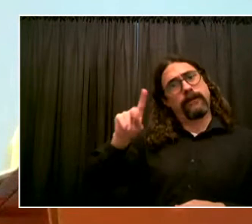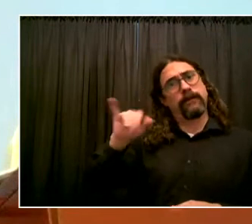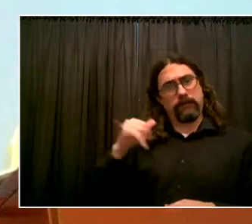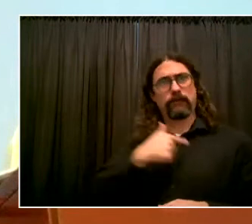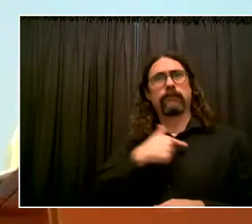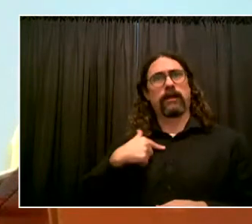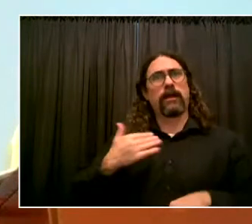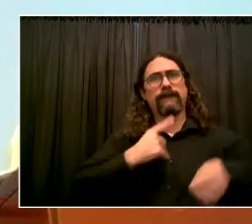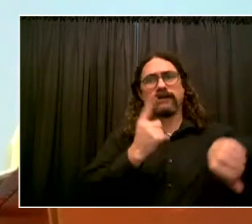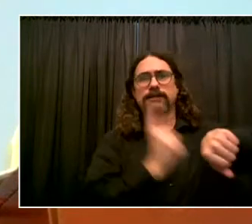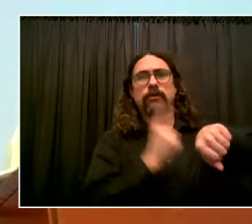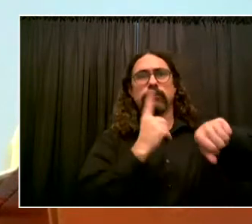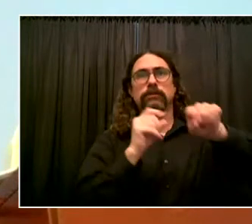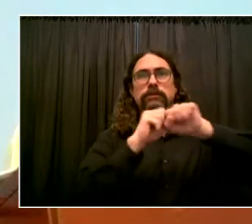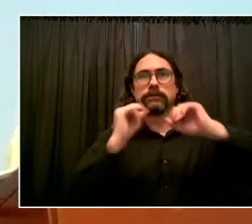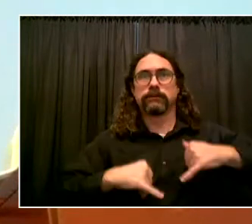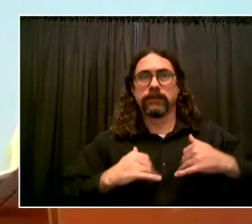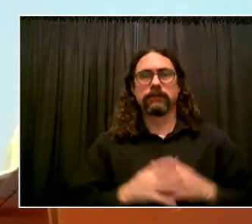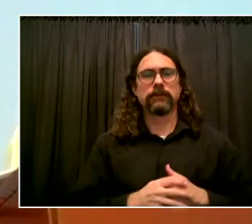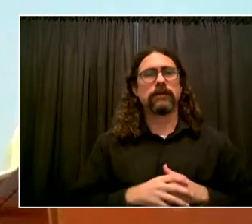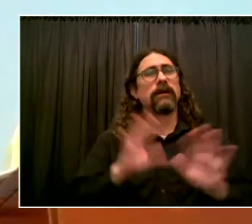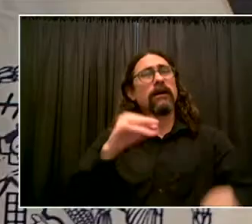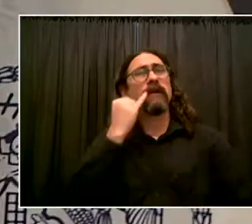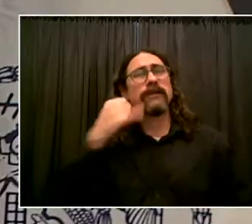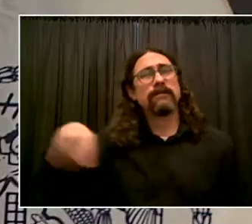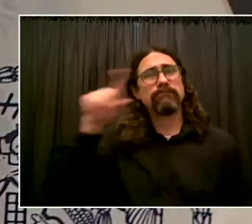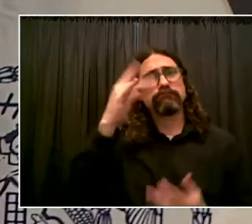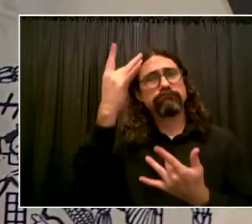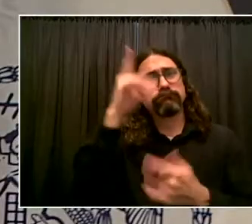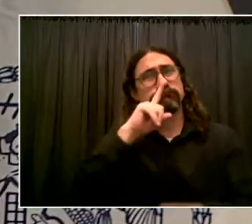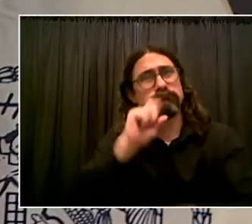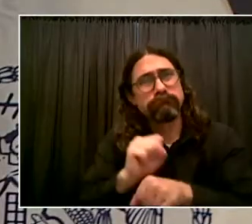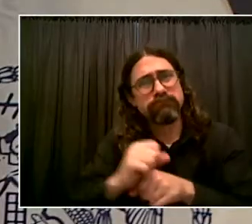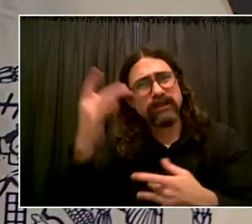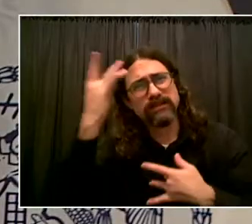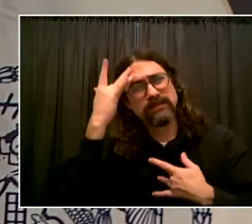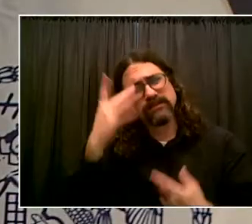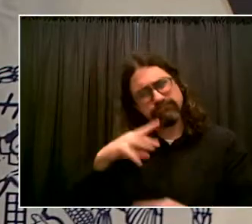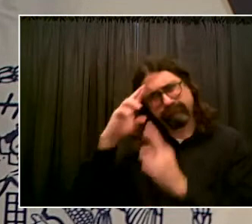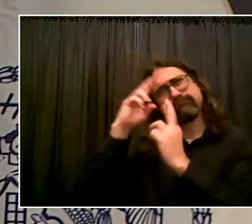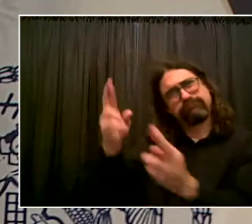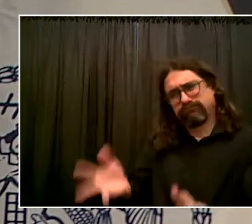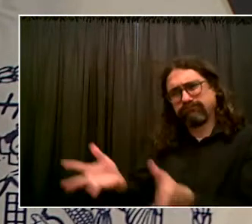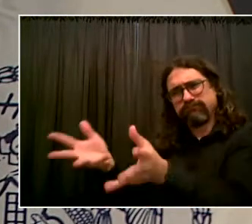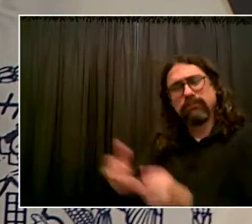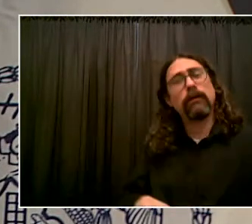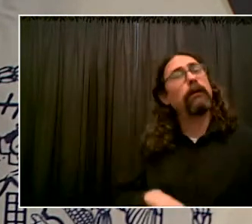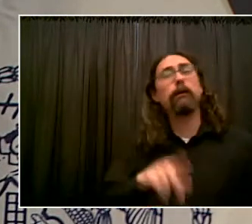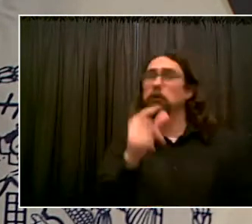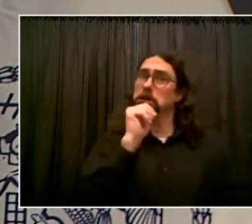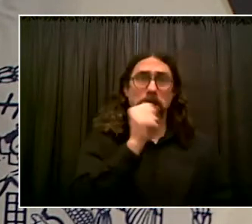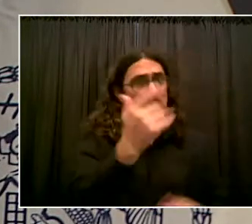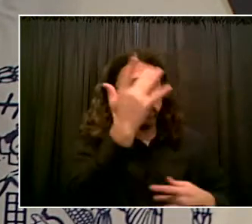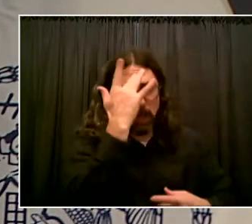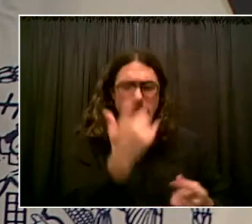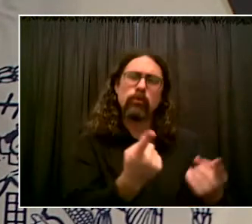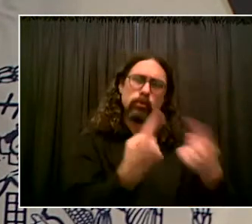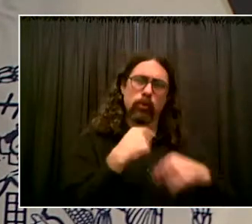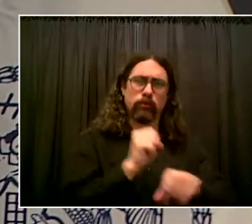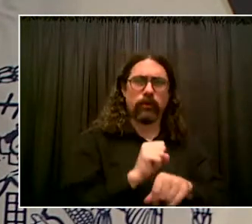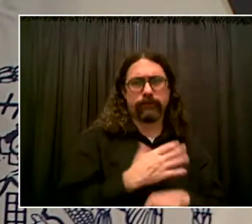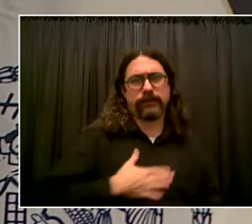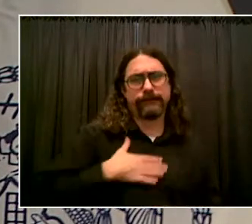I want to see you back at work. Amen. And I want to say to all New Yorkers, Dan Nigro has literally devoted his entire life, his entire